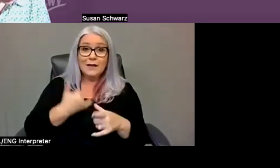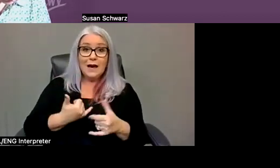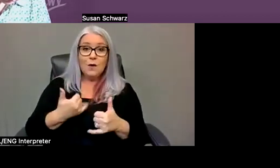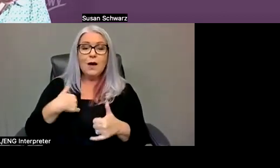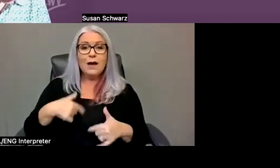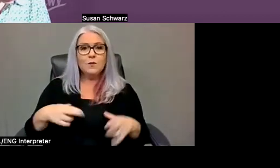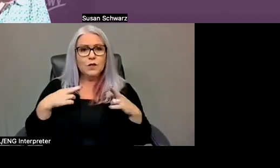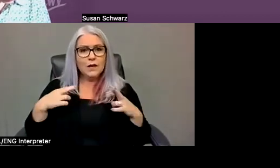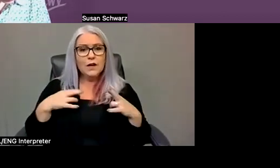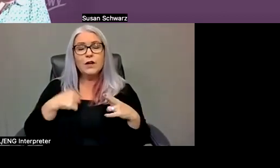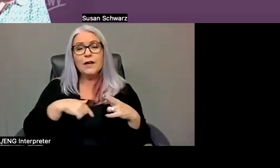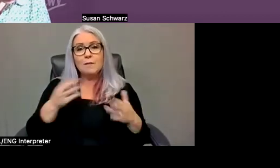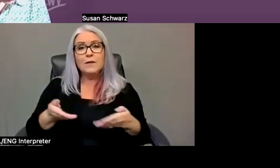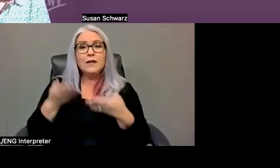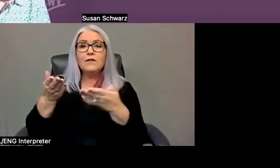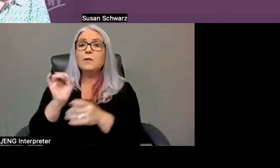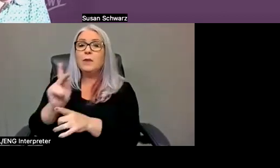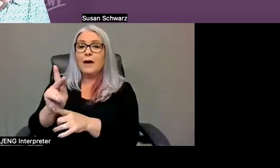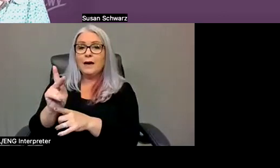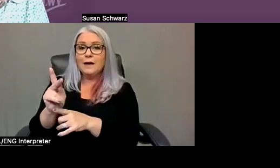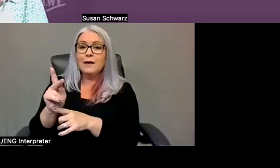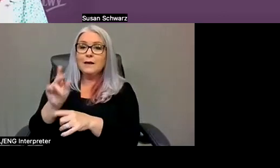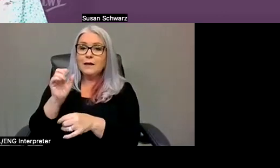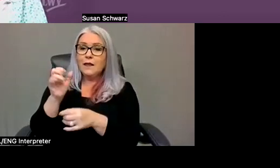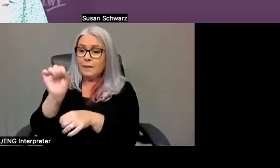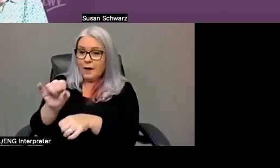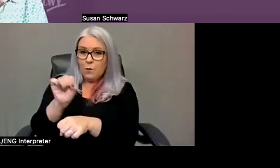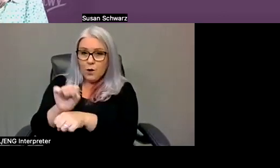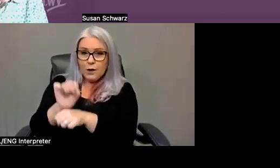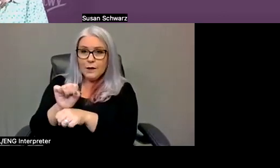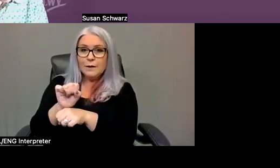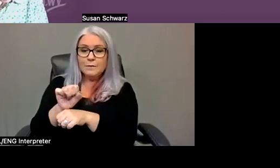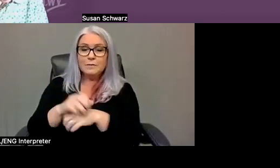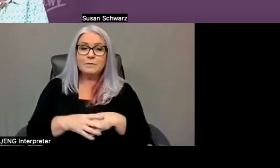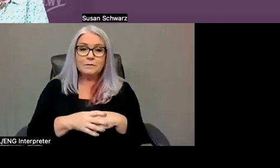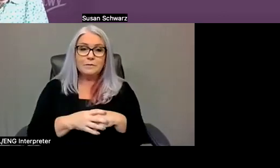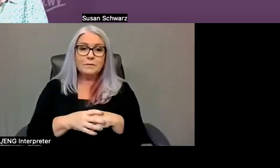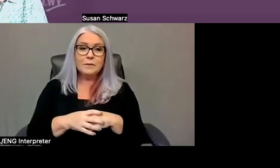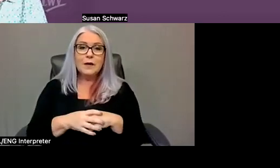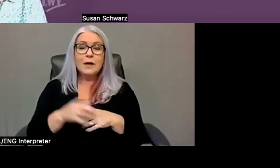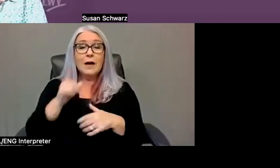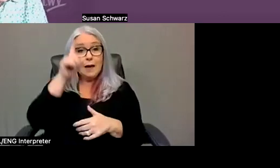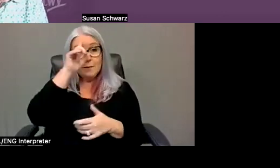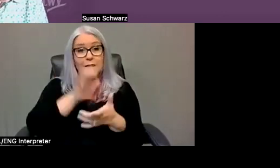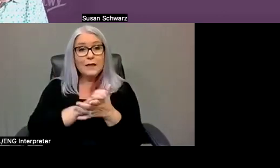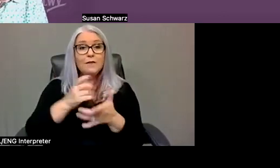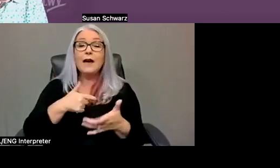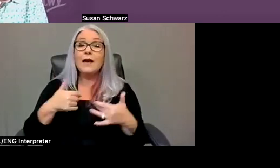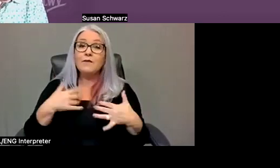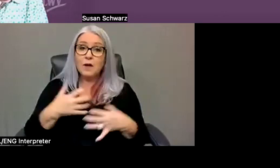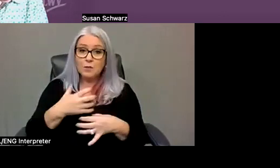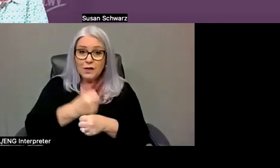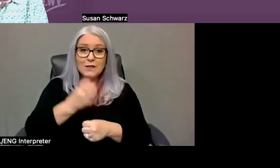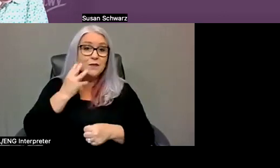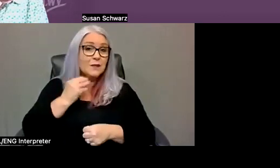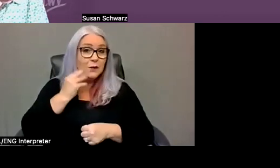time to devote to the tasks at hand. Number 3, I believe that I have the most comprehensive experience of